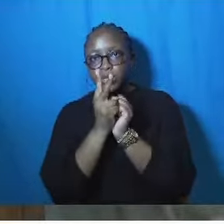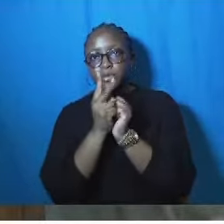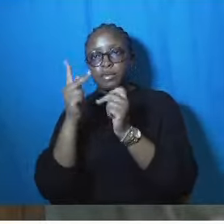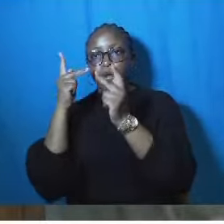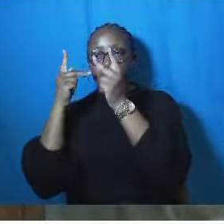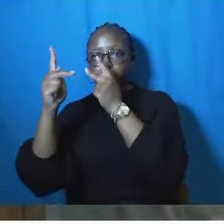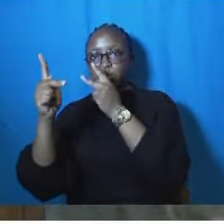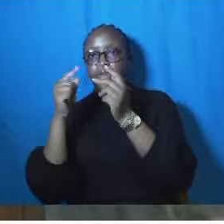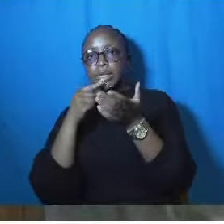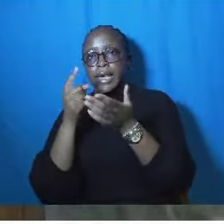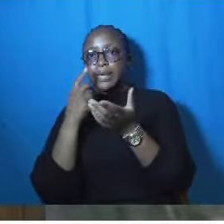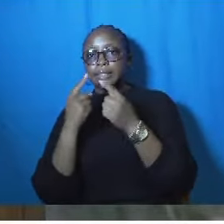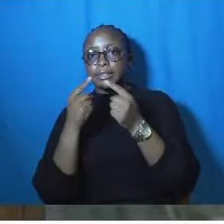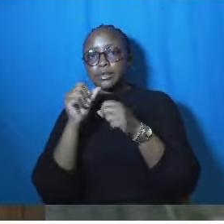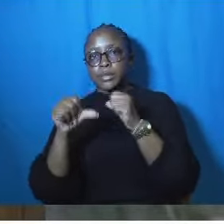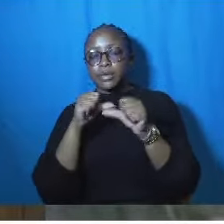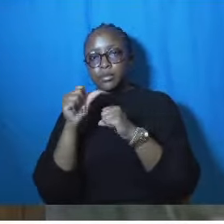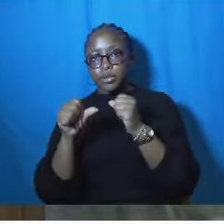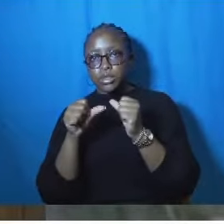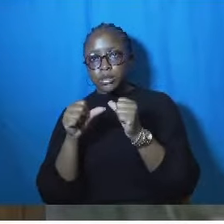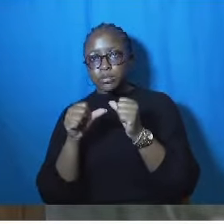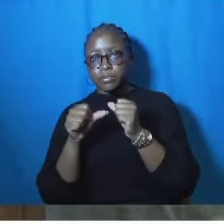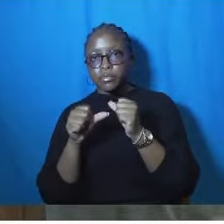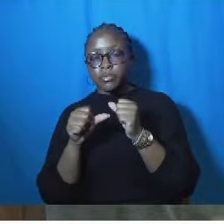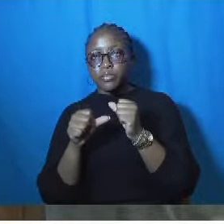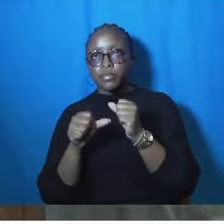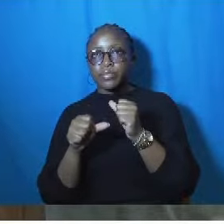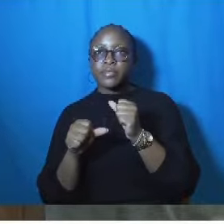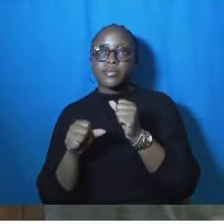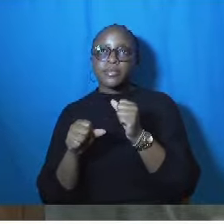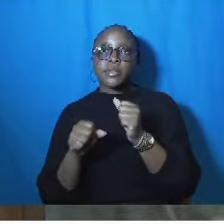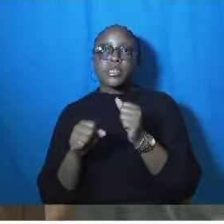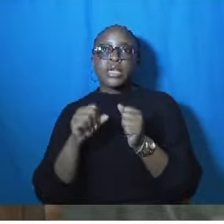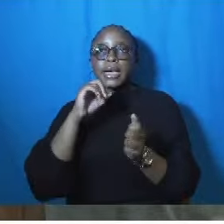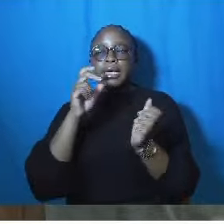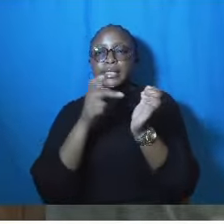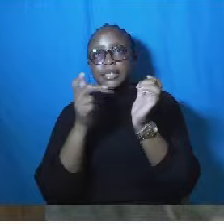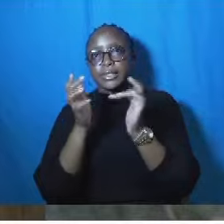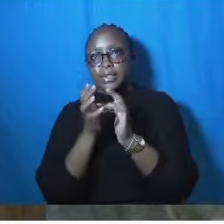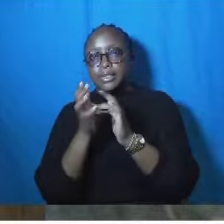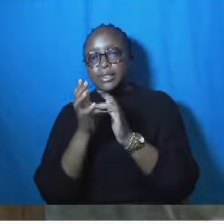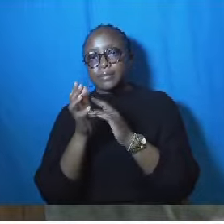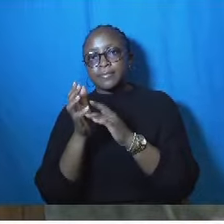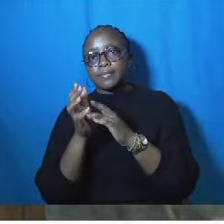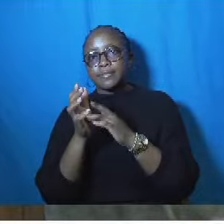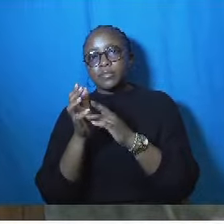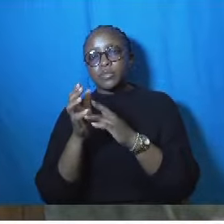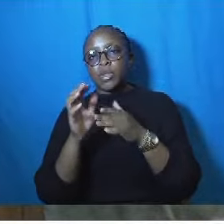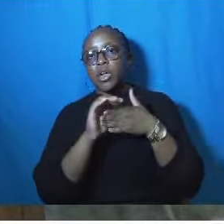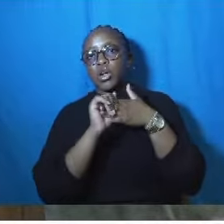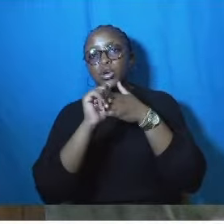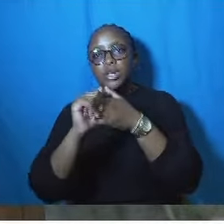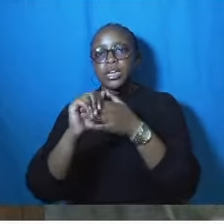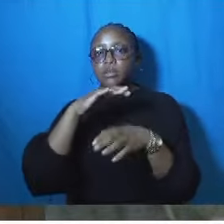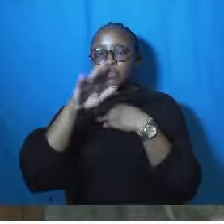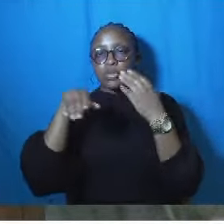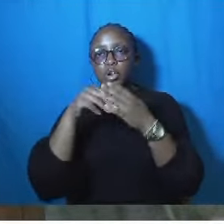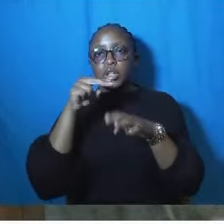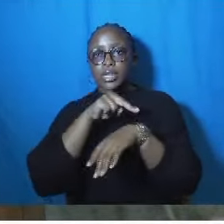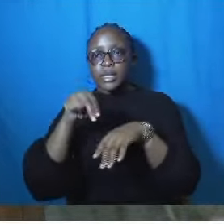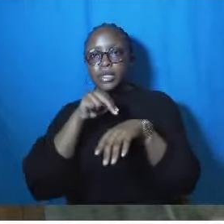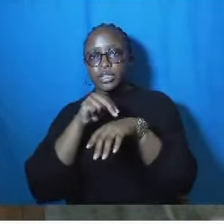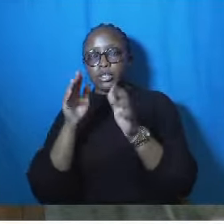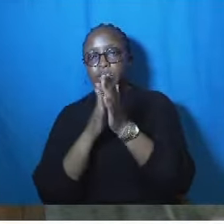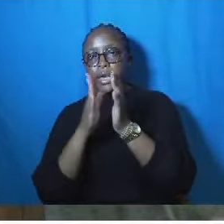root of Jesse, who is Jesus, ruling over the nations and Gentiles together, placing